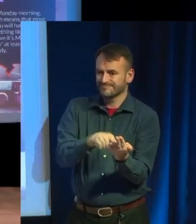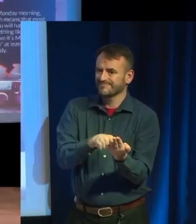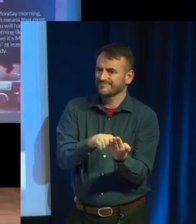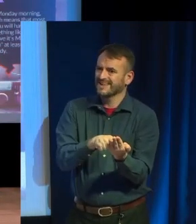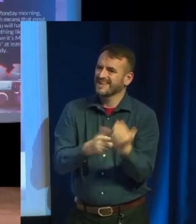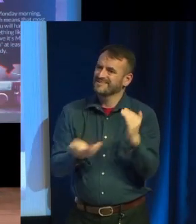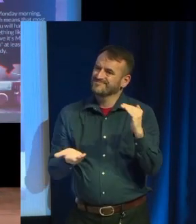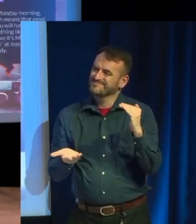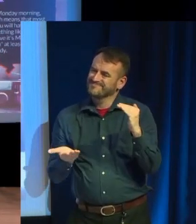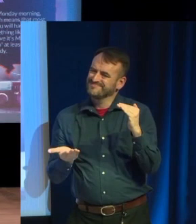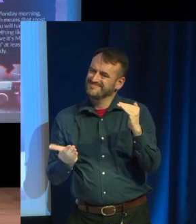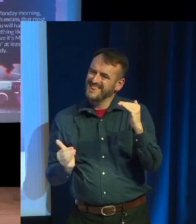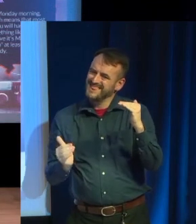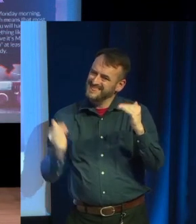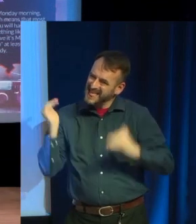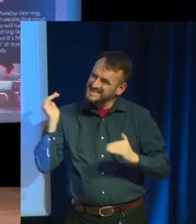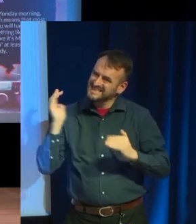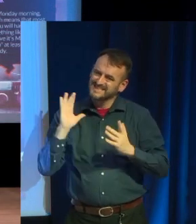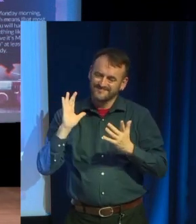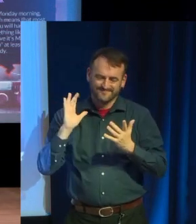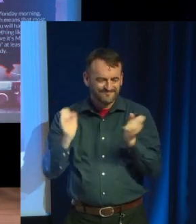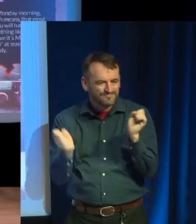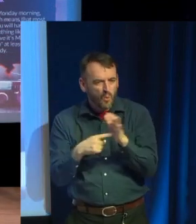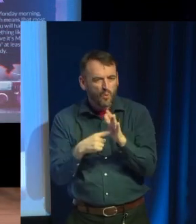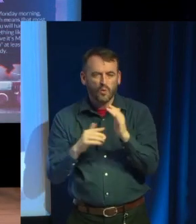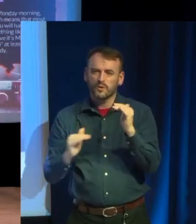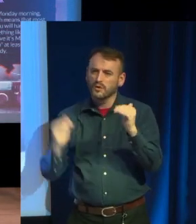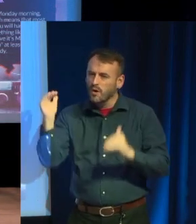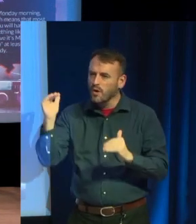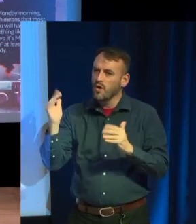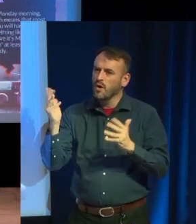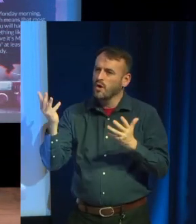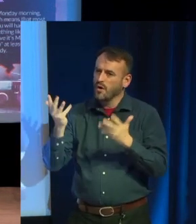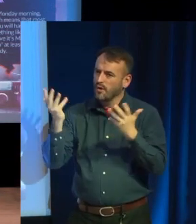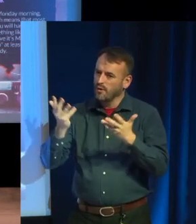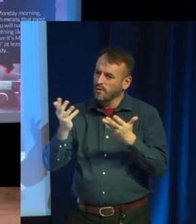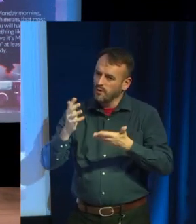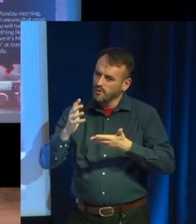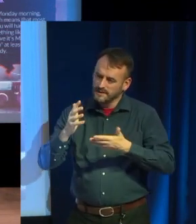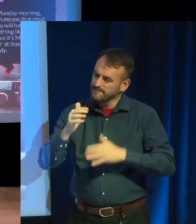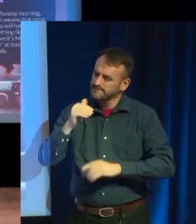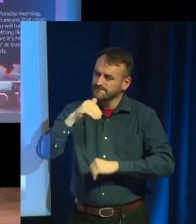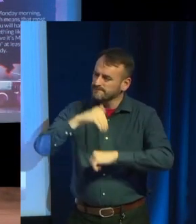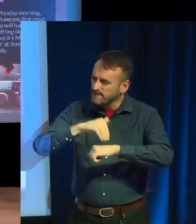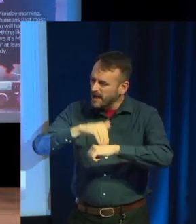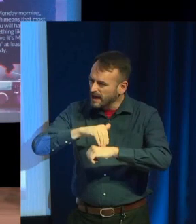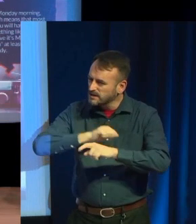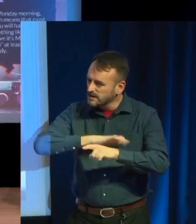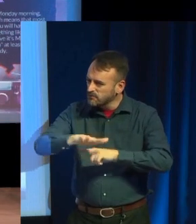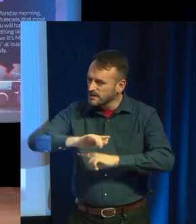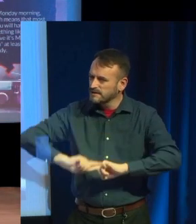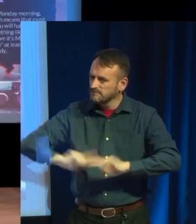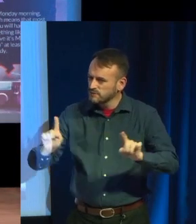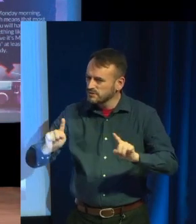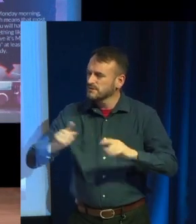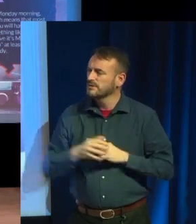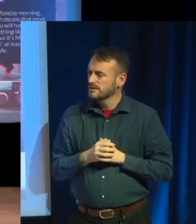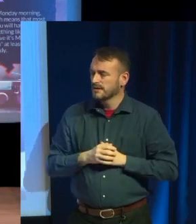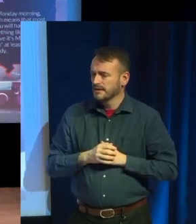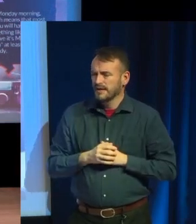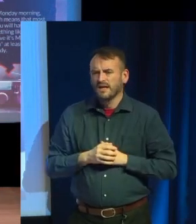relevant, less of a nice way of writing stuff. So that was a bit of a difficult